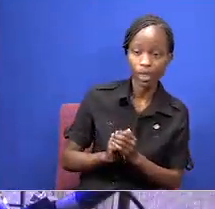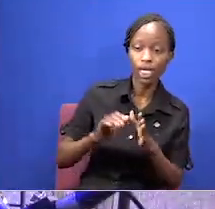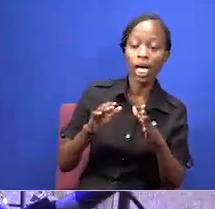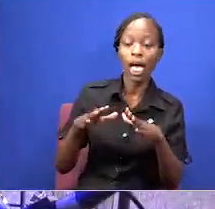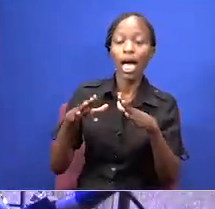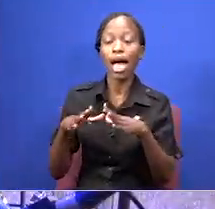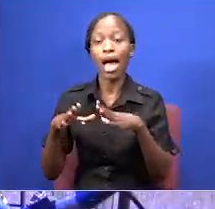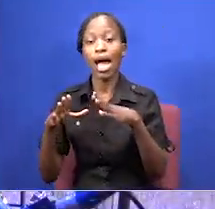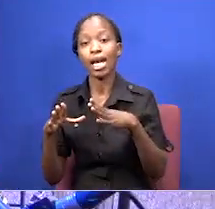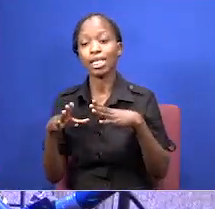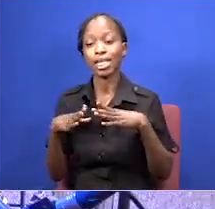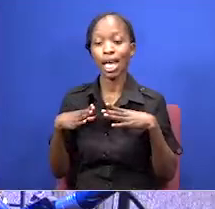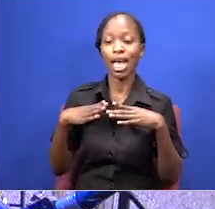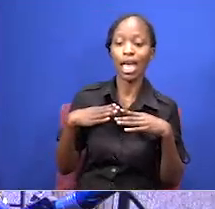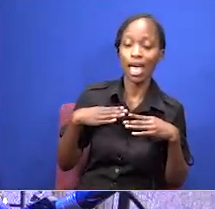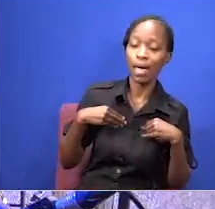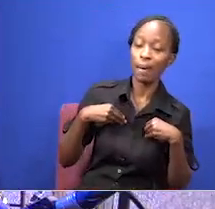worship, Lord.